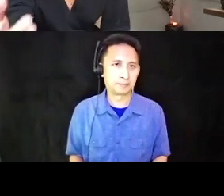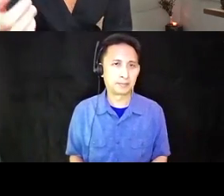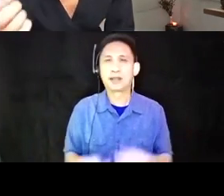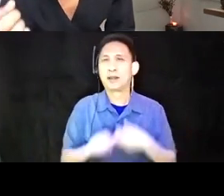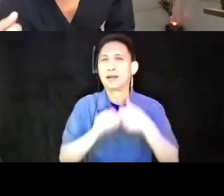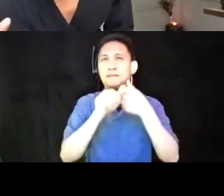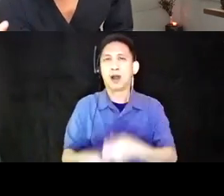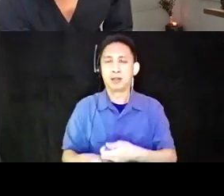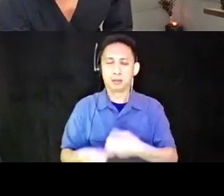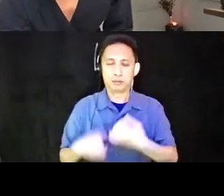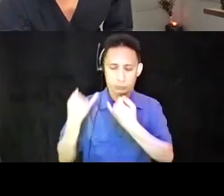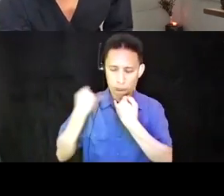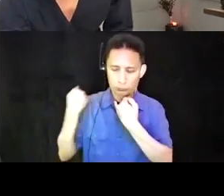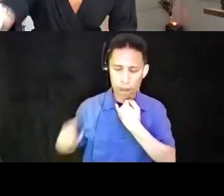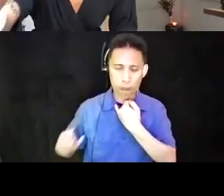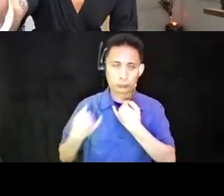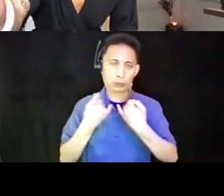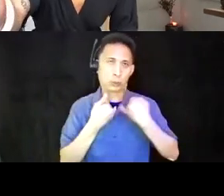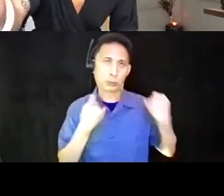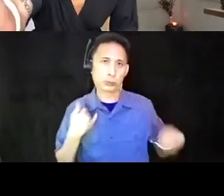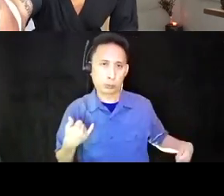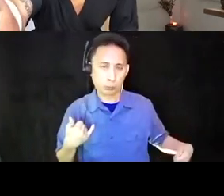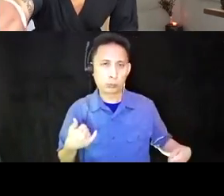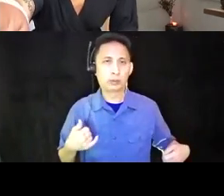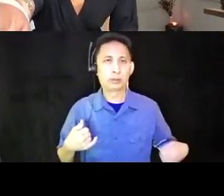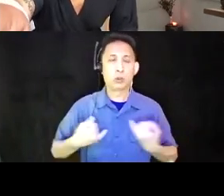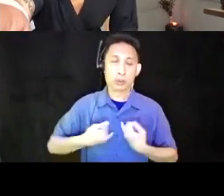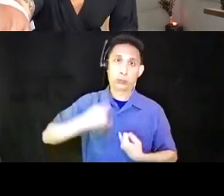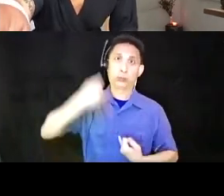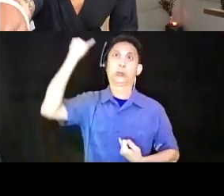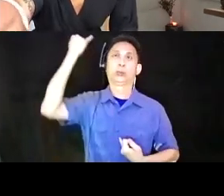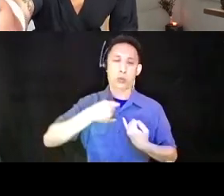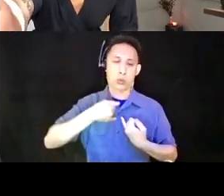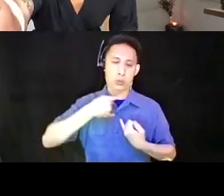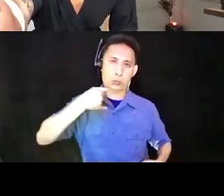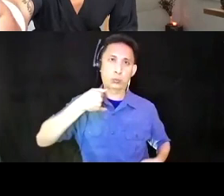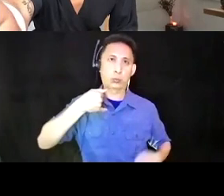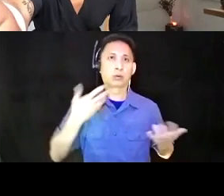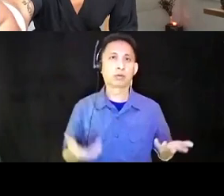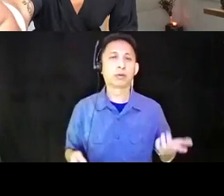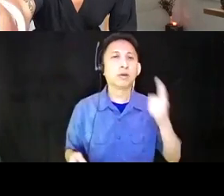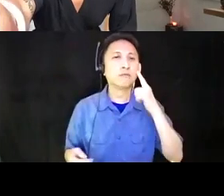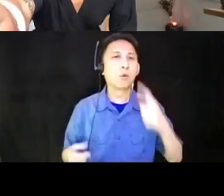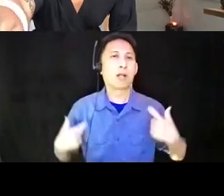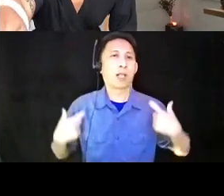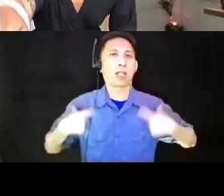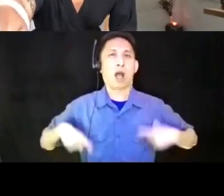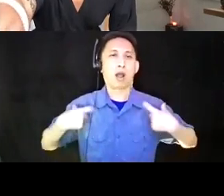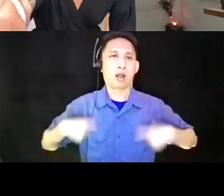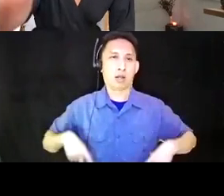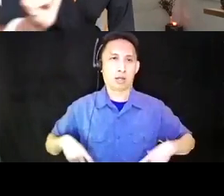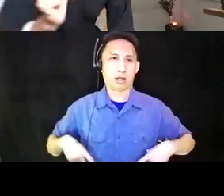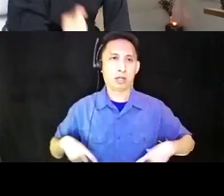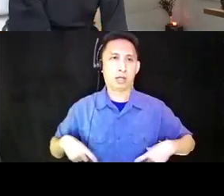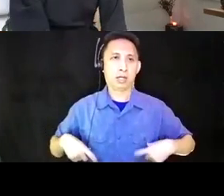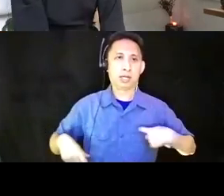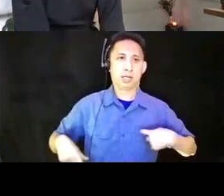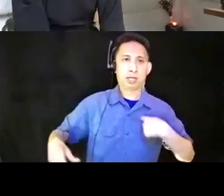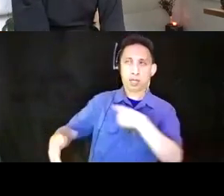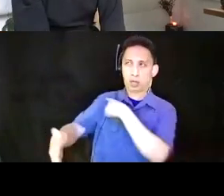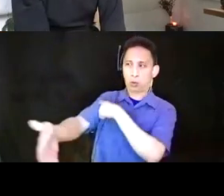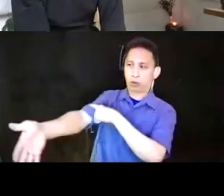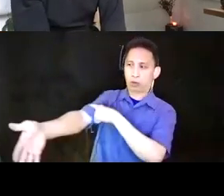channels. And you can see here, like with the lung meridian, that it ends in the